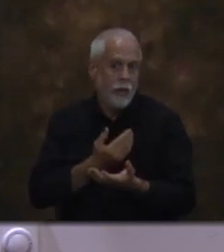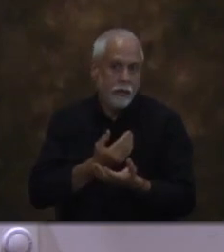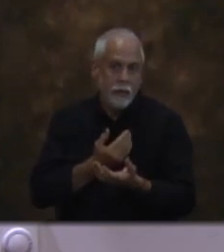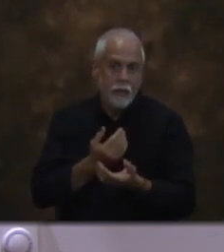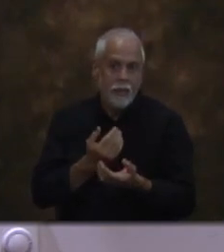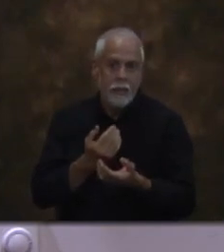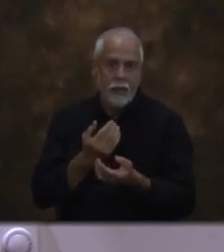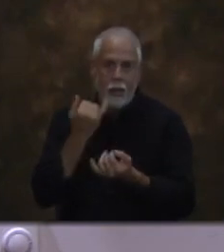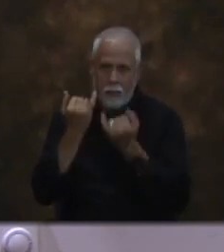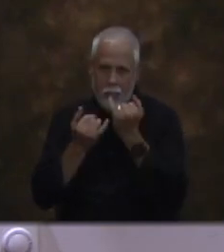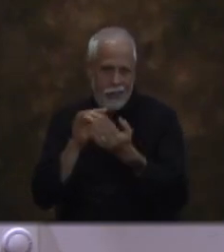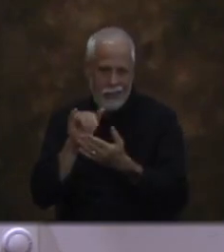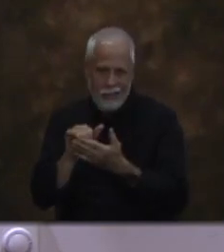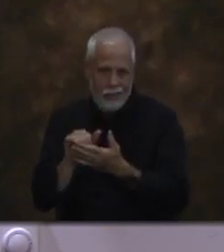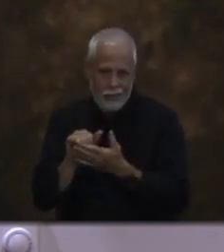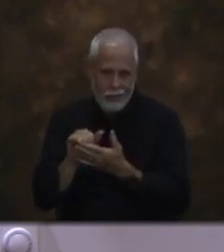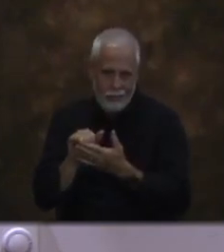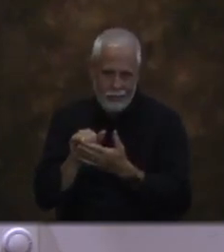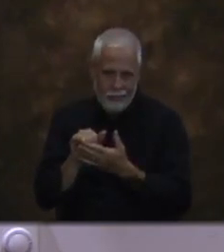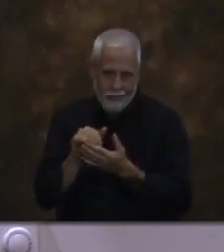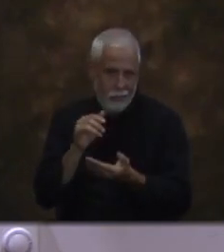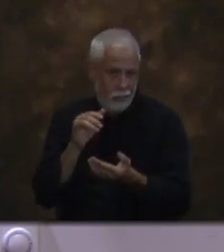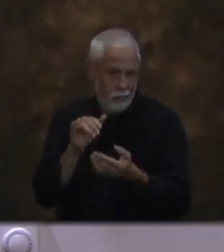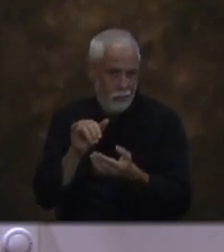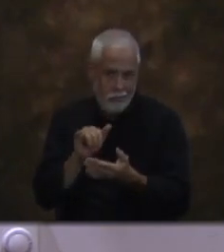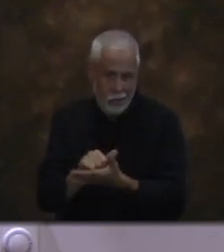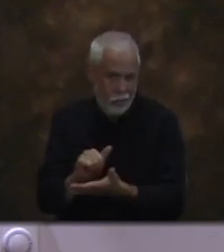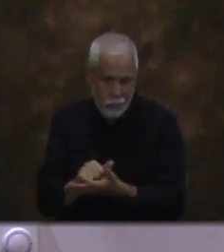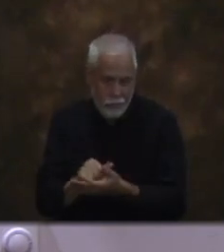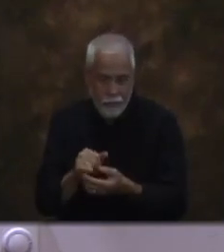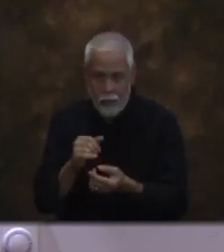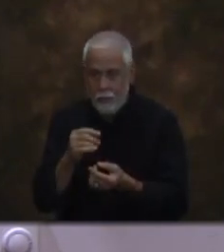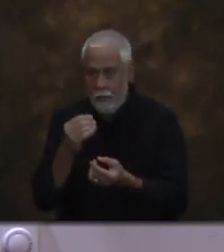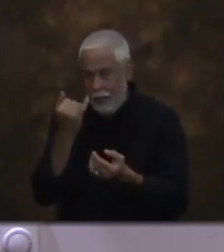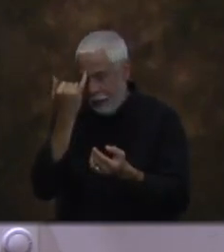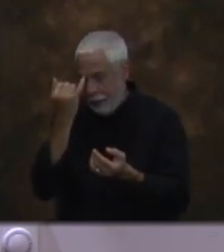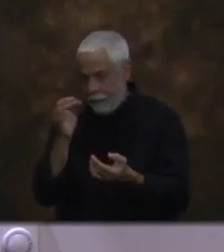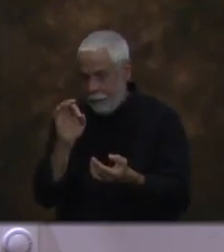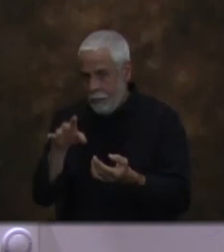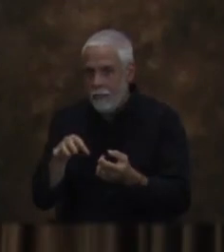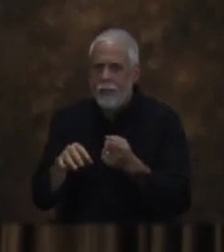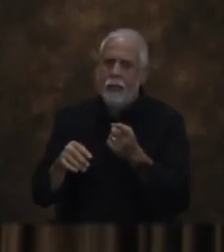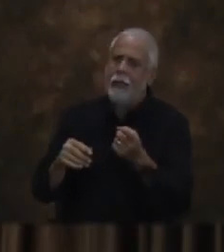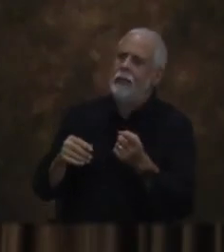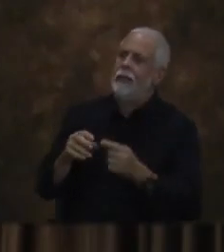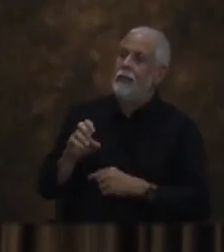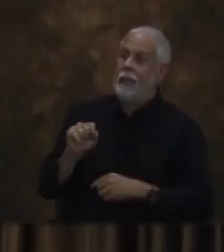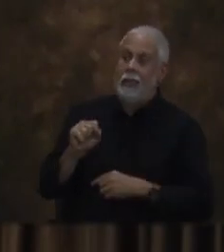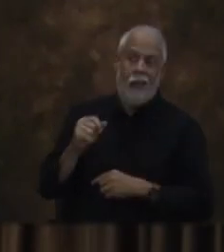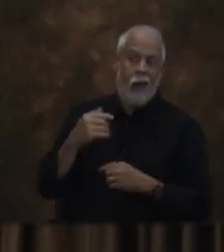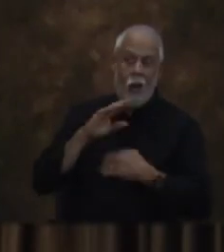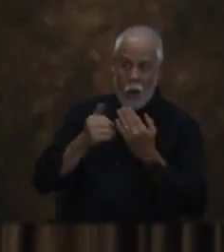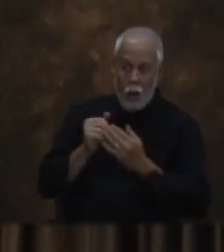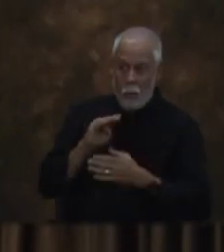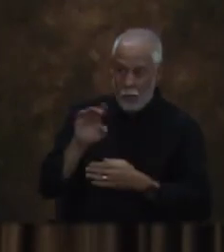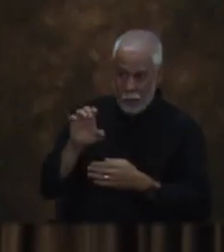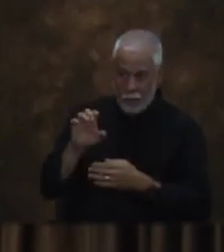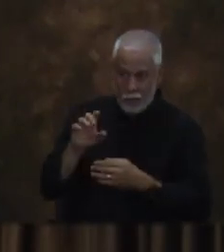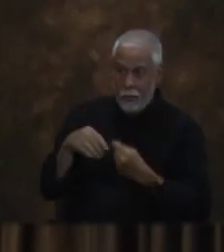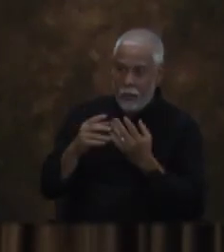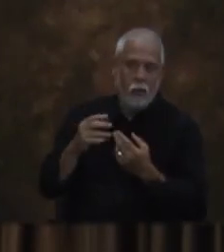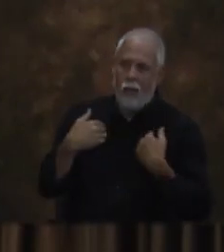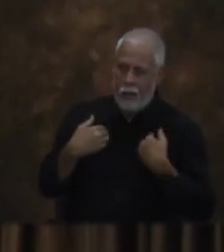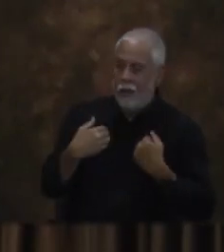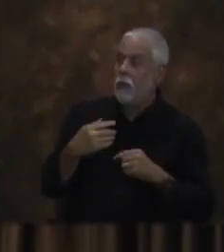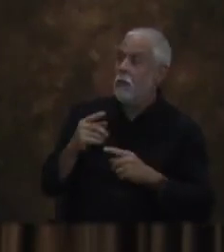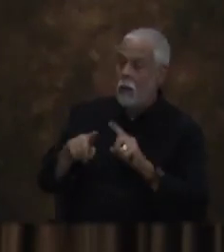but I imagine that's maybe not possible, but just a thought. I don't have it for all Buncombe County providers. What I can